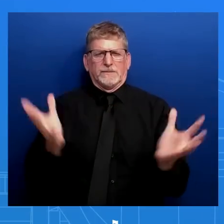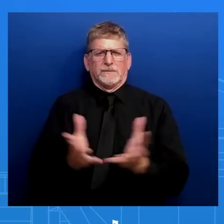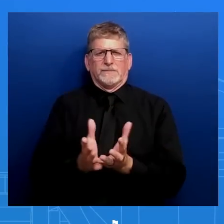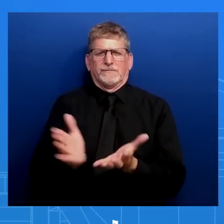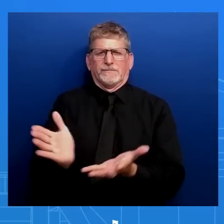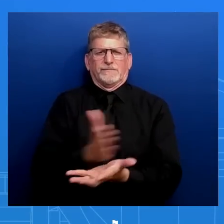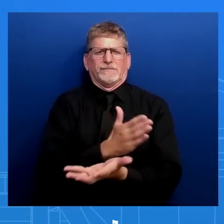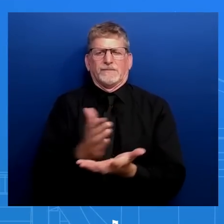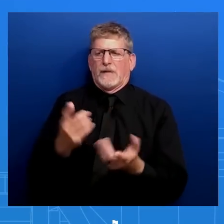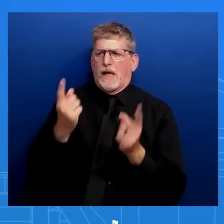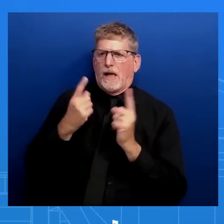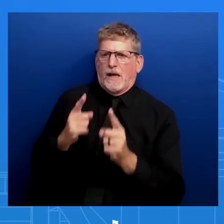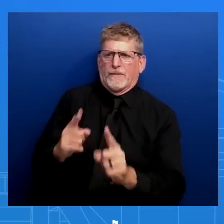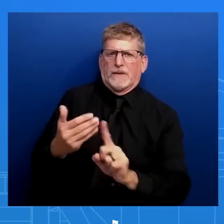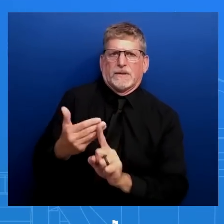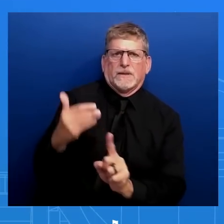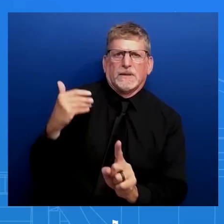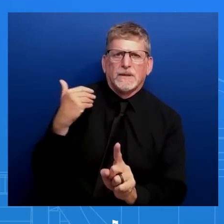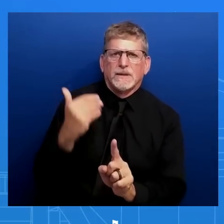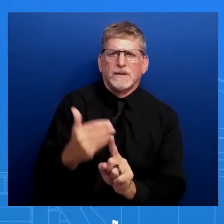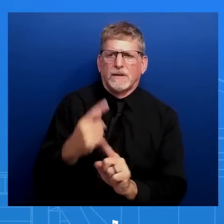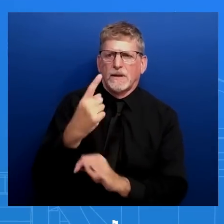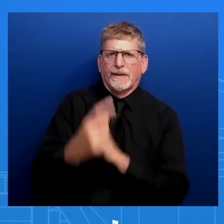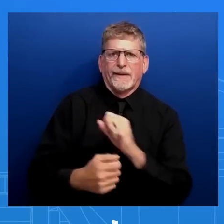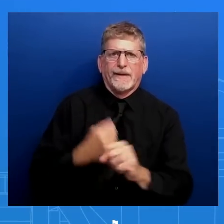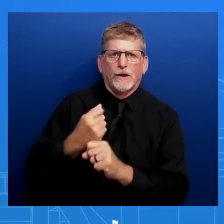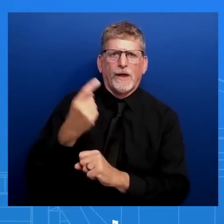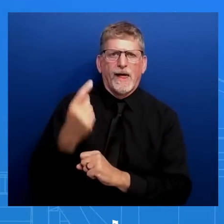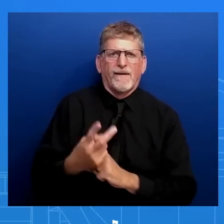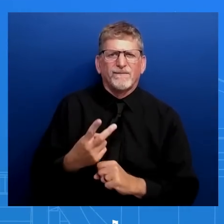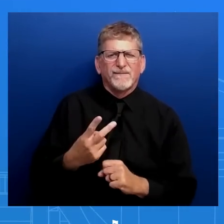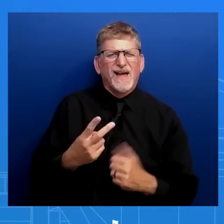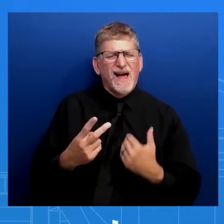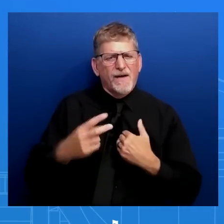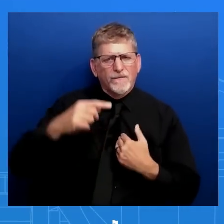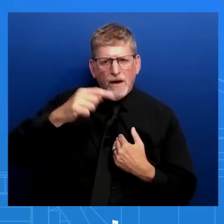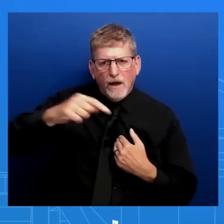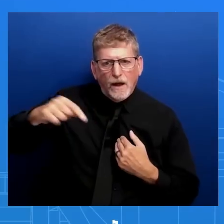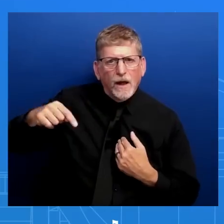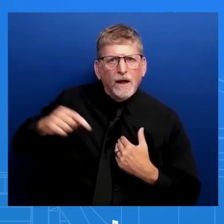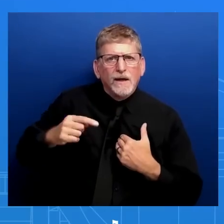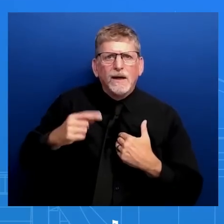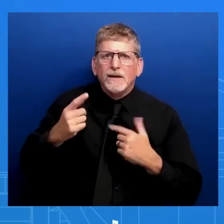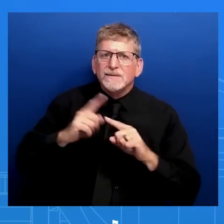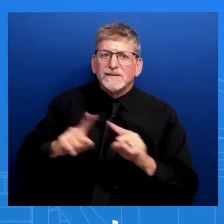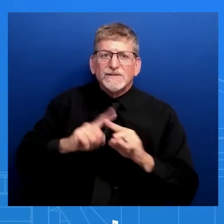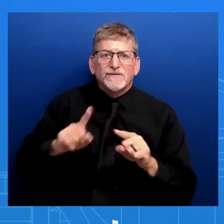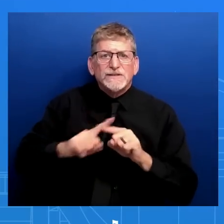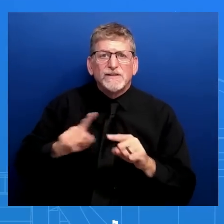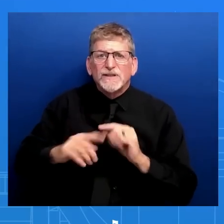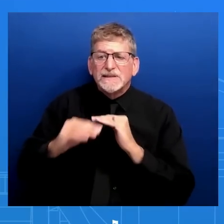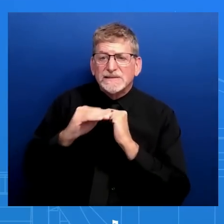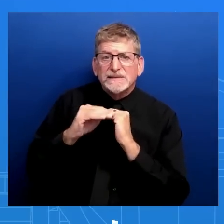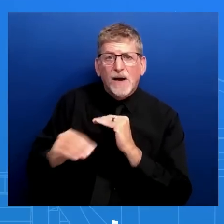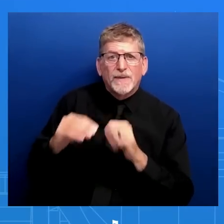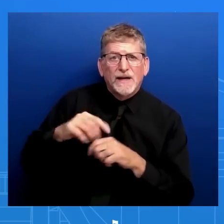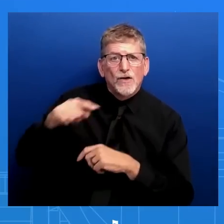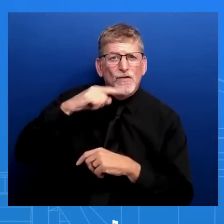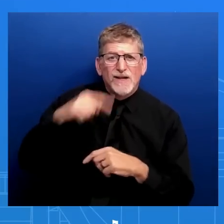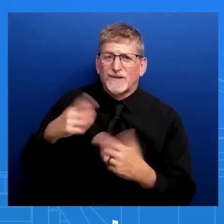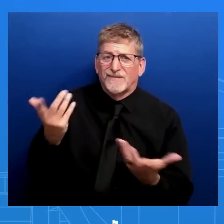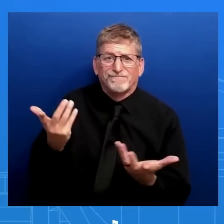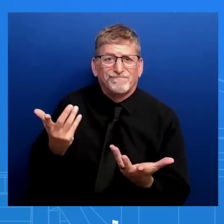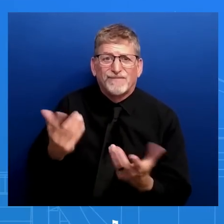half, there's a lot of reasons to be concerned about stability in Russia and the impact that that could have on the Ukrainian people and on the European